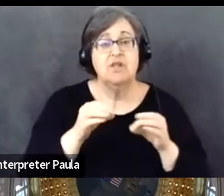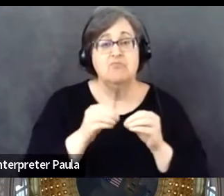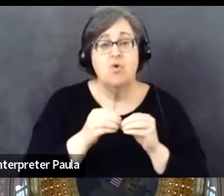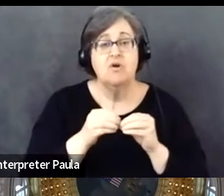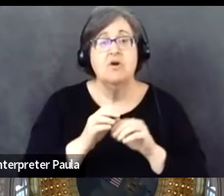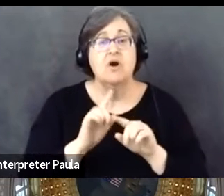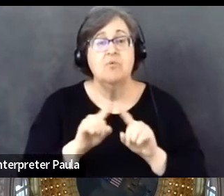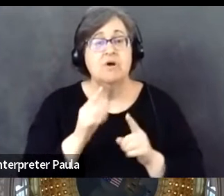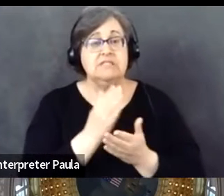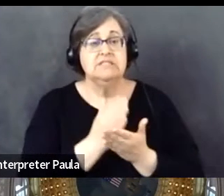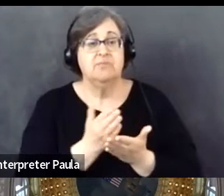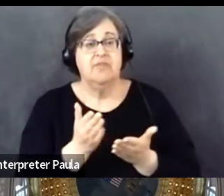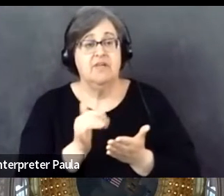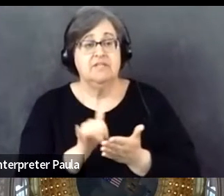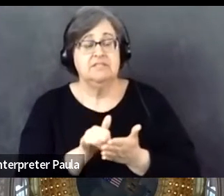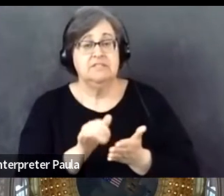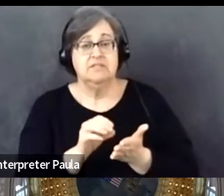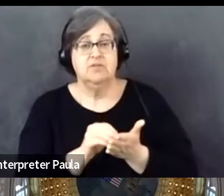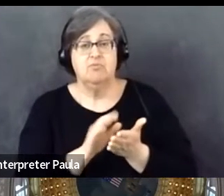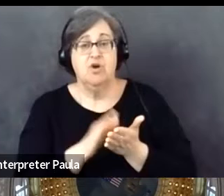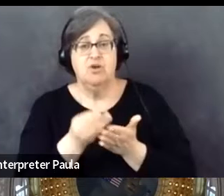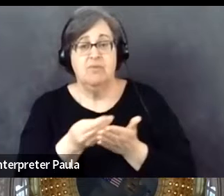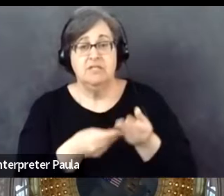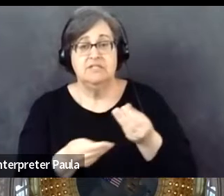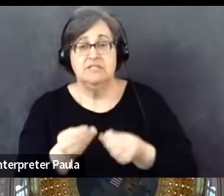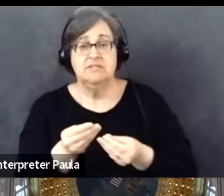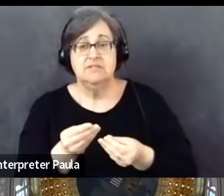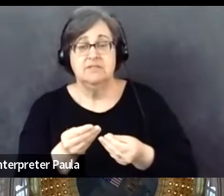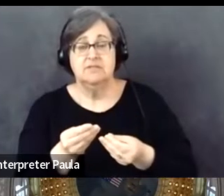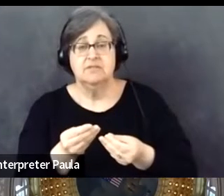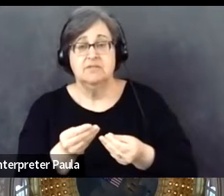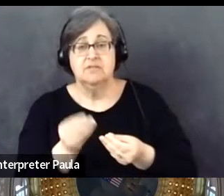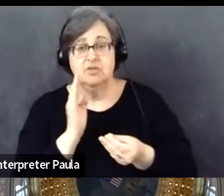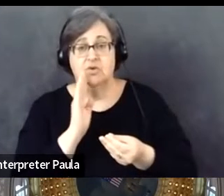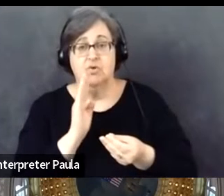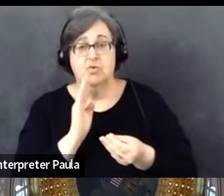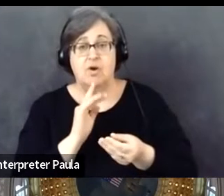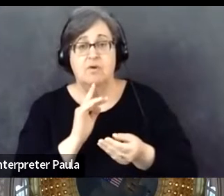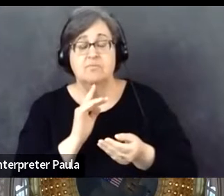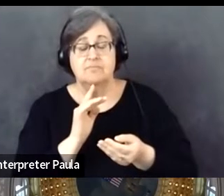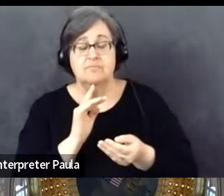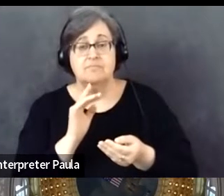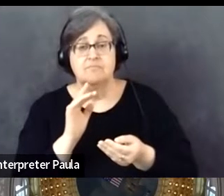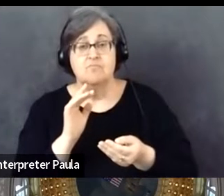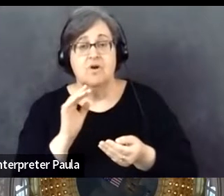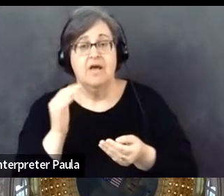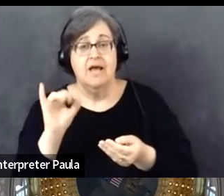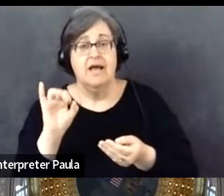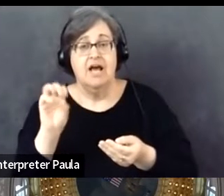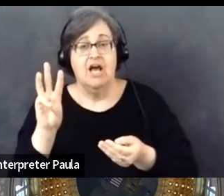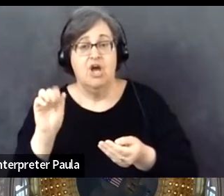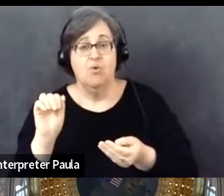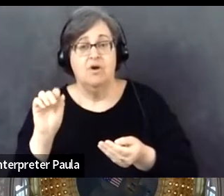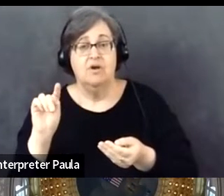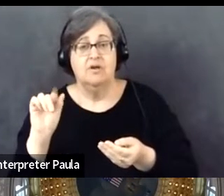a few of the things that were in the budget and are going to be paid by Iowa taxpayer